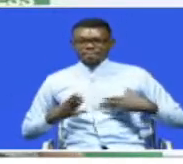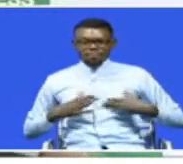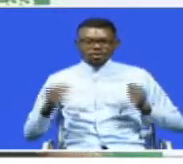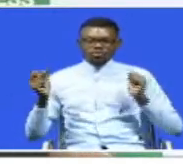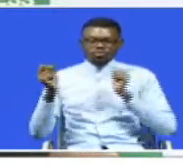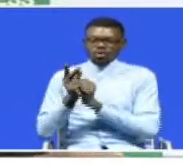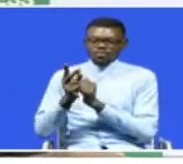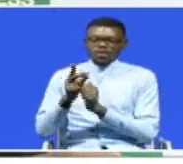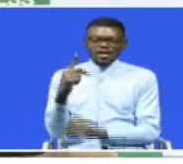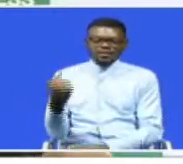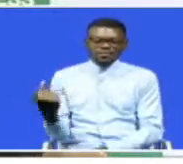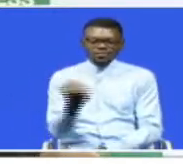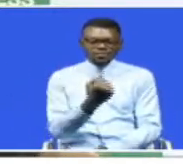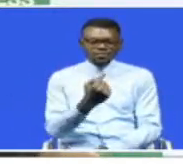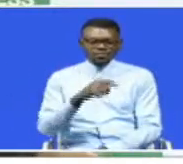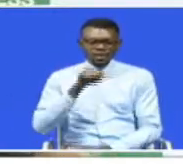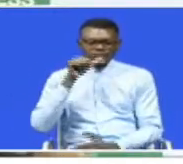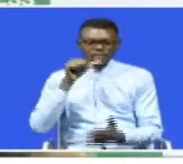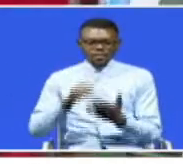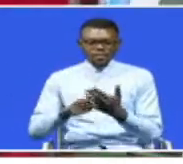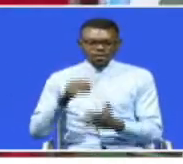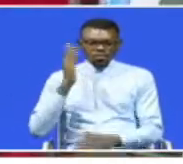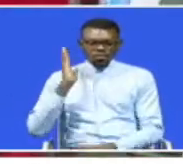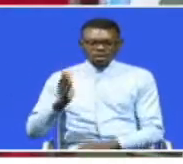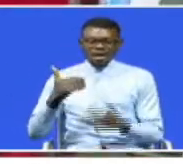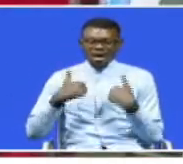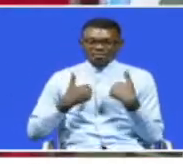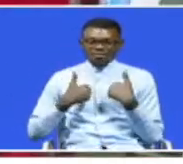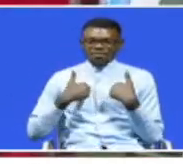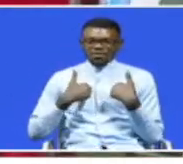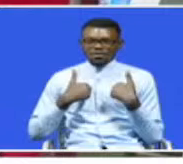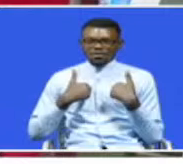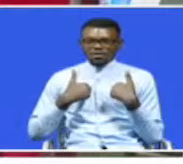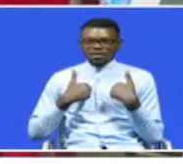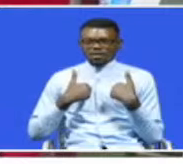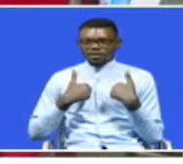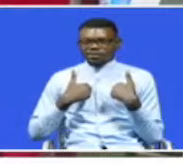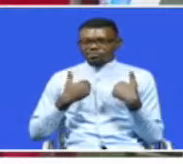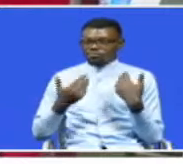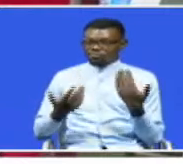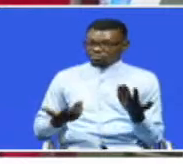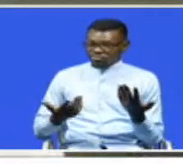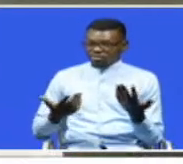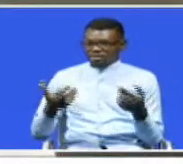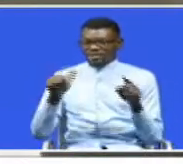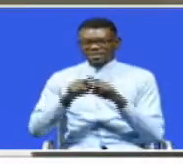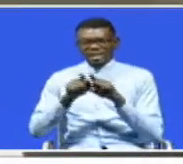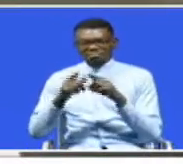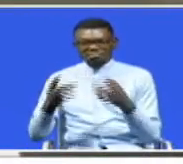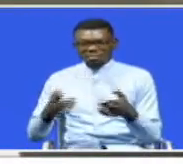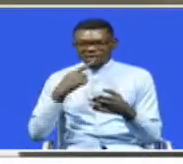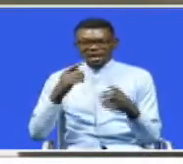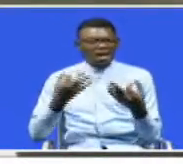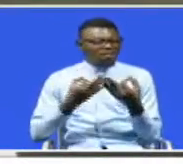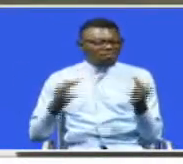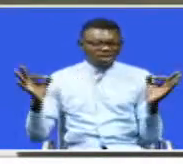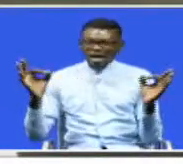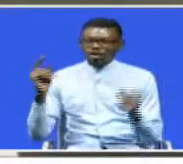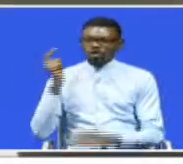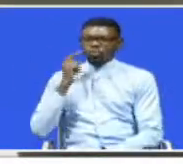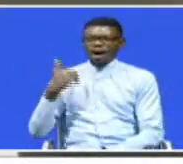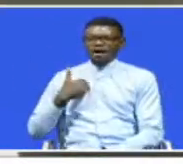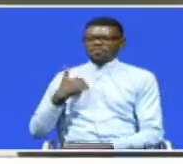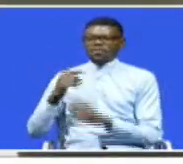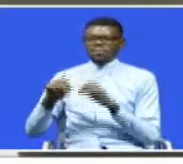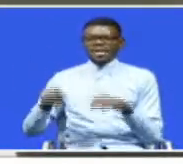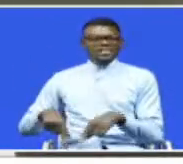them is going to get an individual letter suspending them in his statement wanga waded into the issue of a free stall that beatrice has